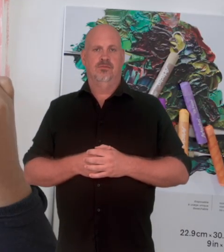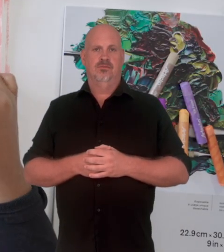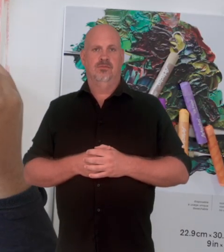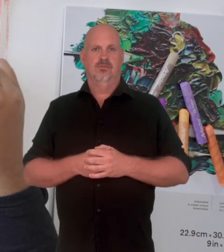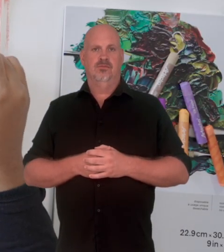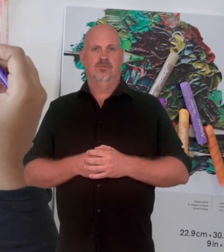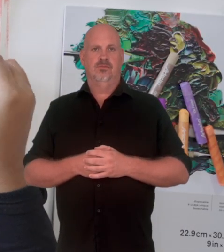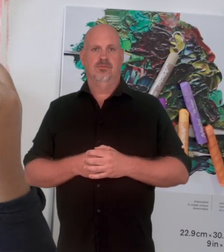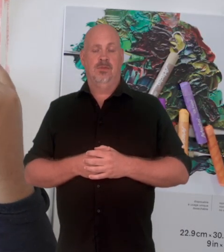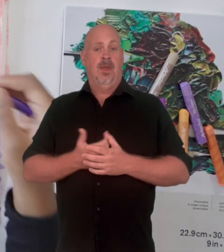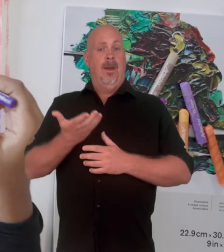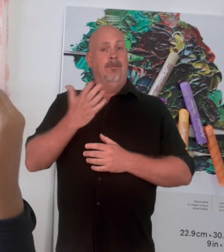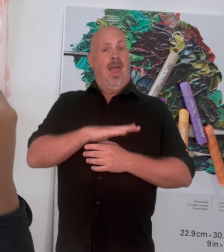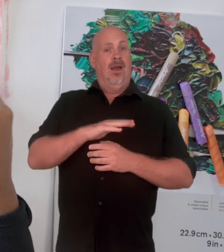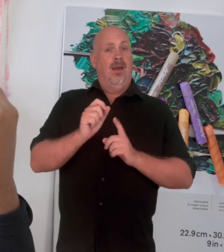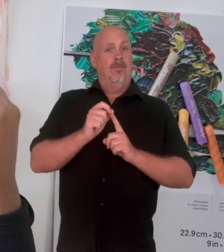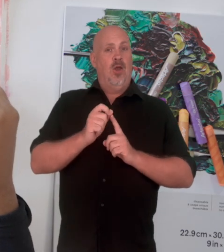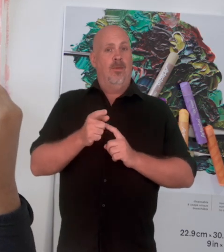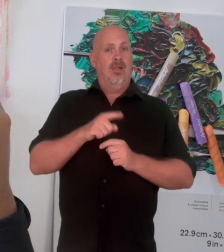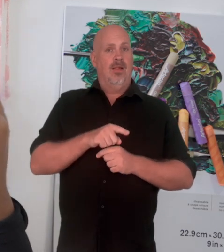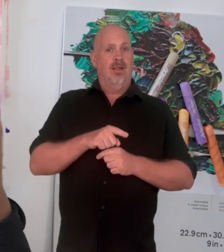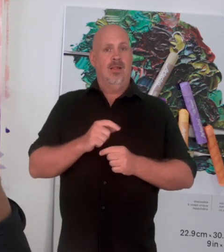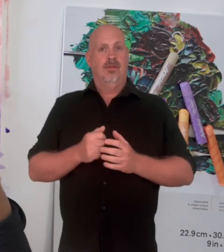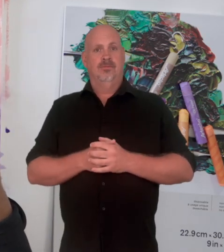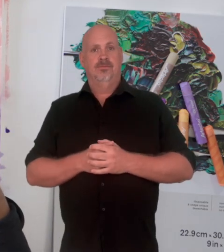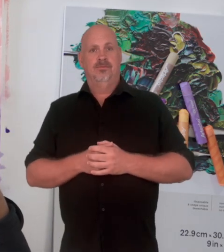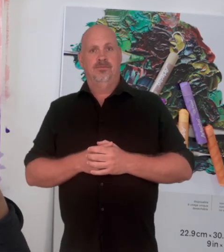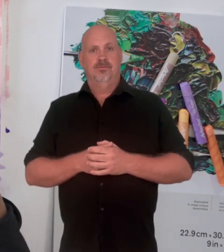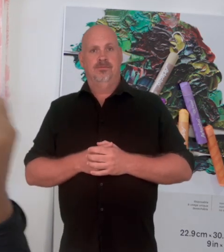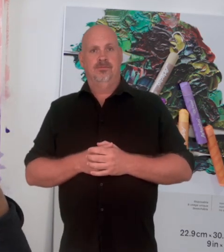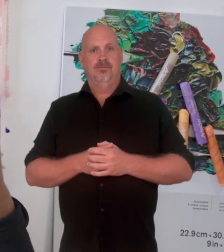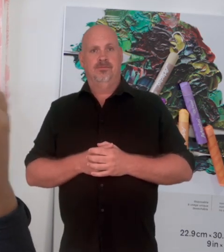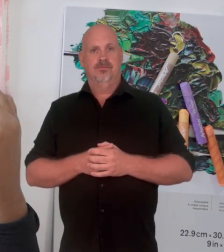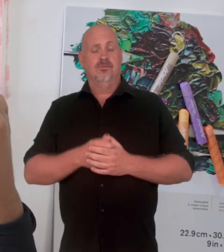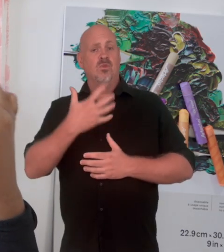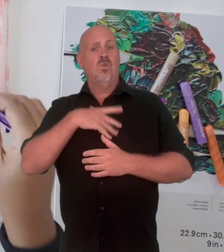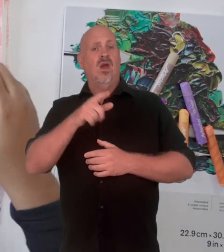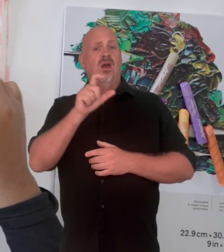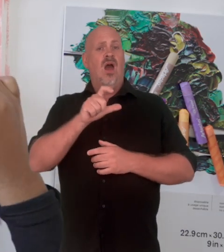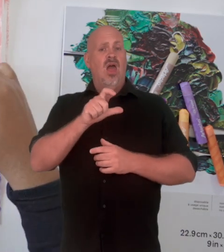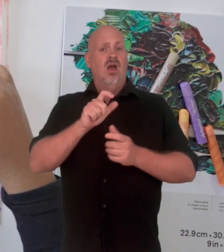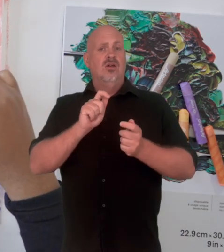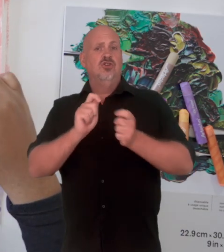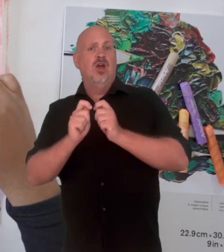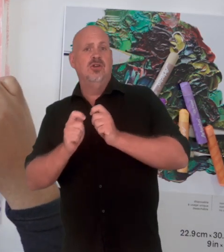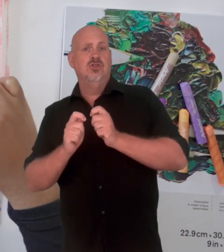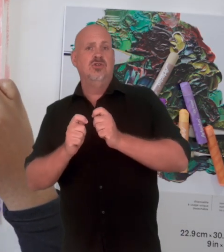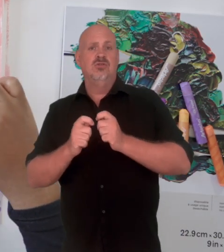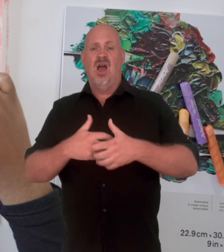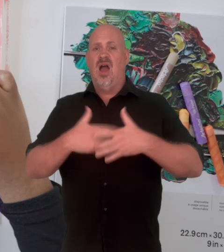out the colours for any other colour you like, feel free to do that. I'm just going with the colours that I have in front